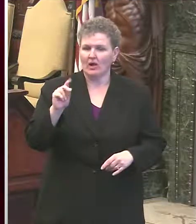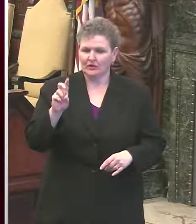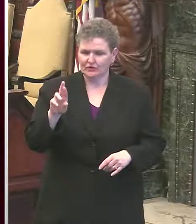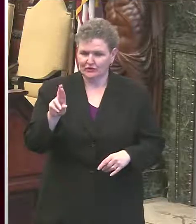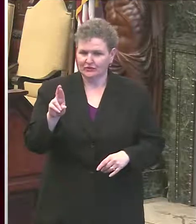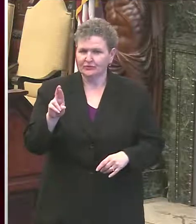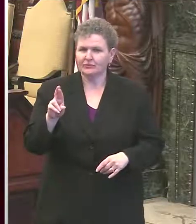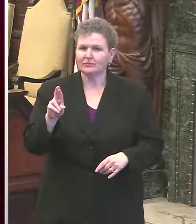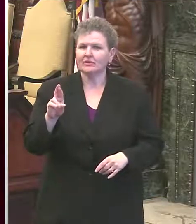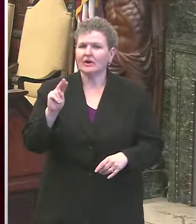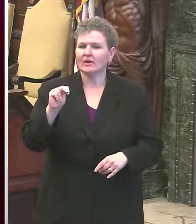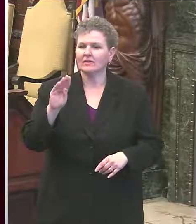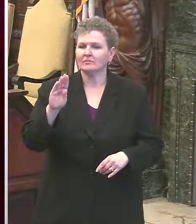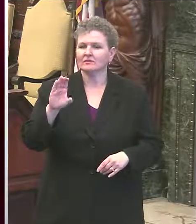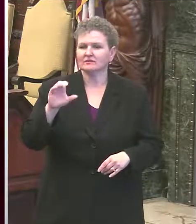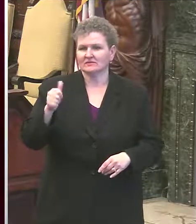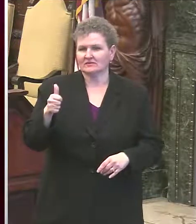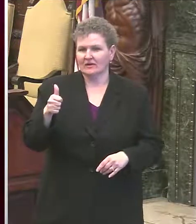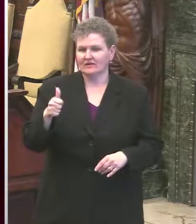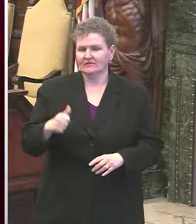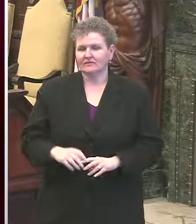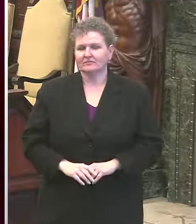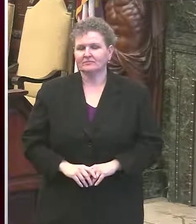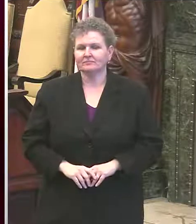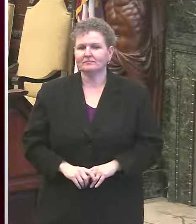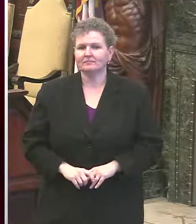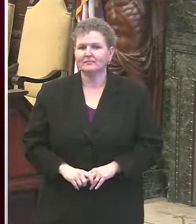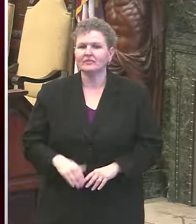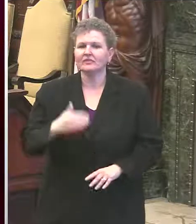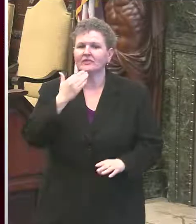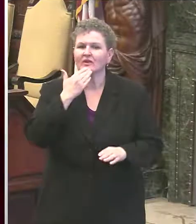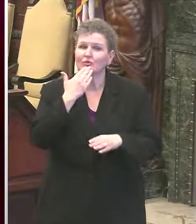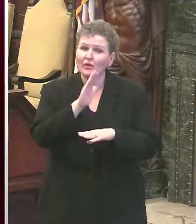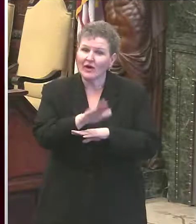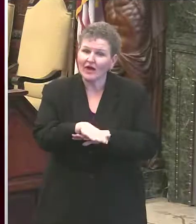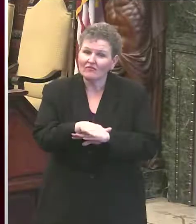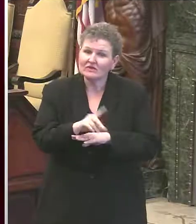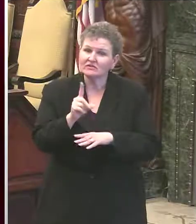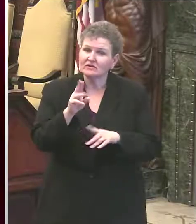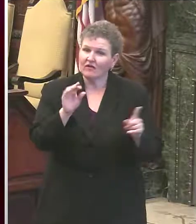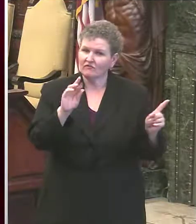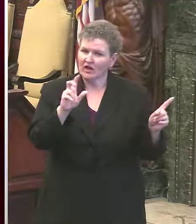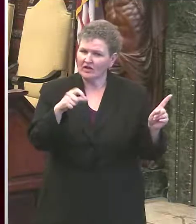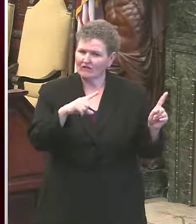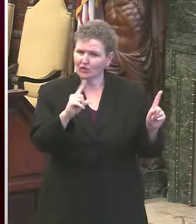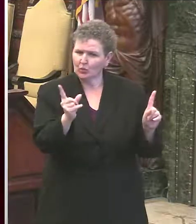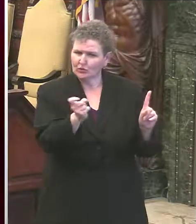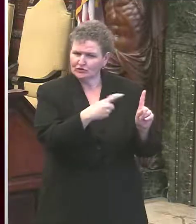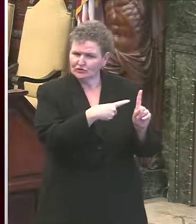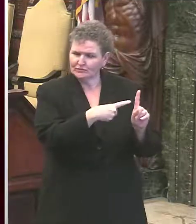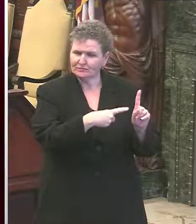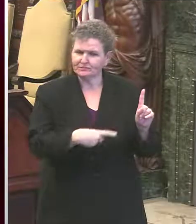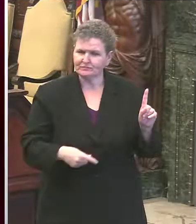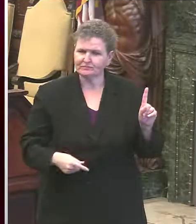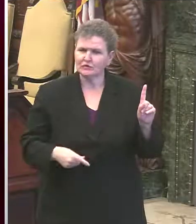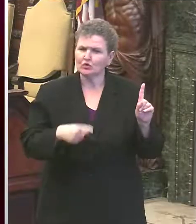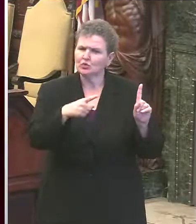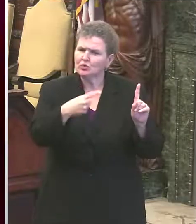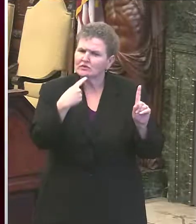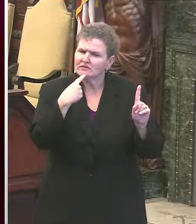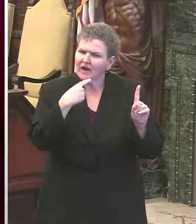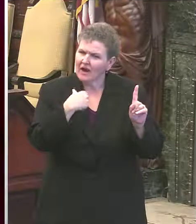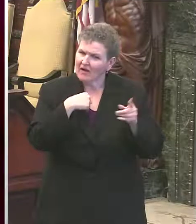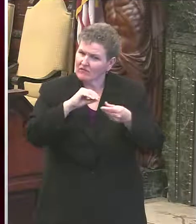to unmute. Thank you. Good afternoon, Dr. Farley. I have a couple of questions for you. So you said that cases are